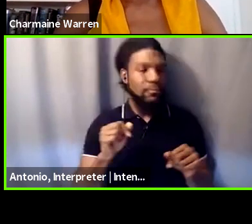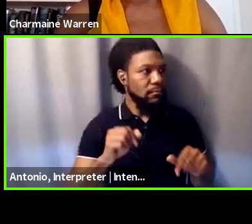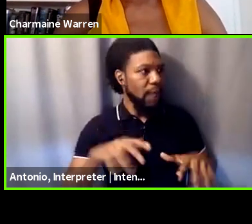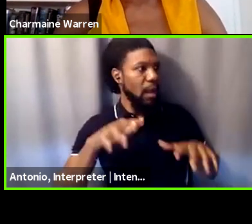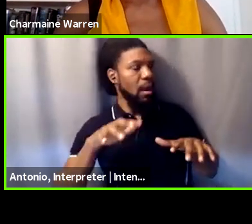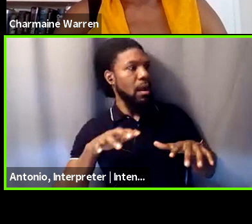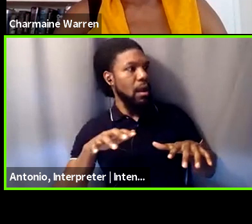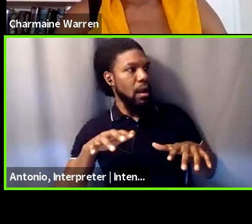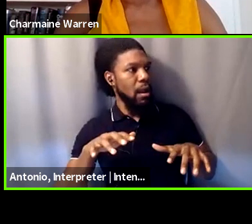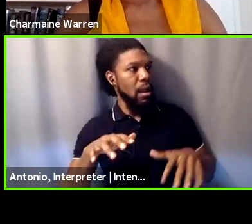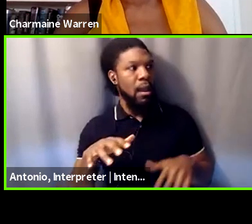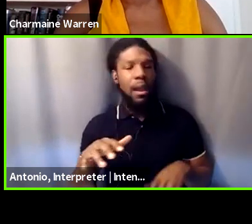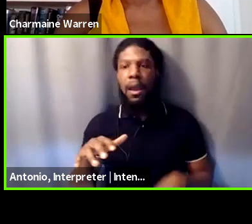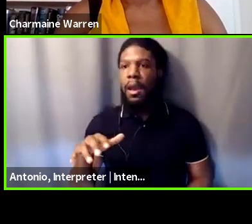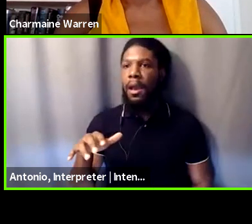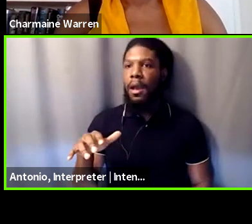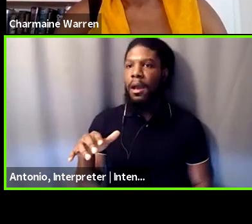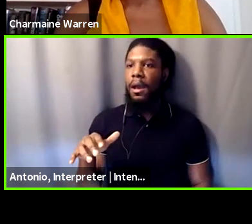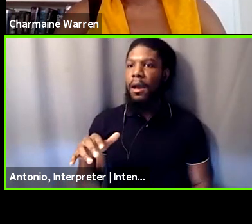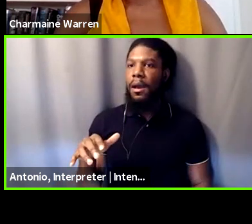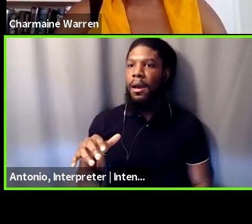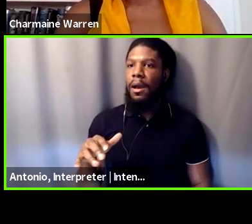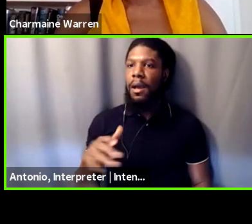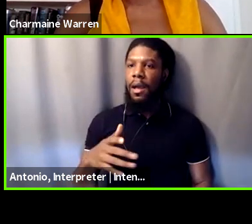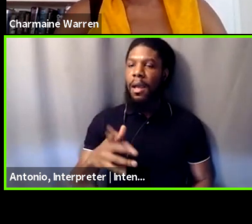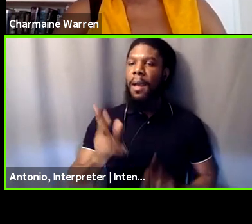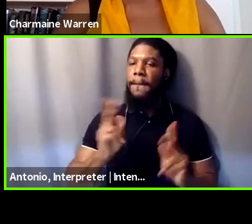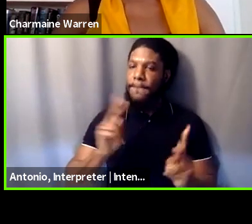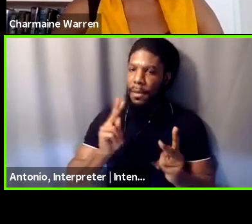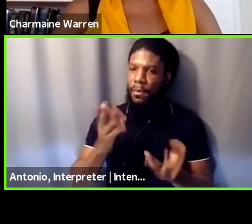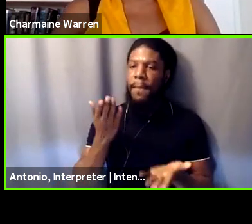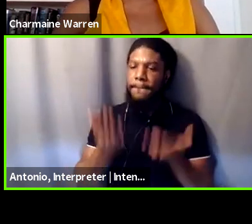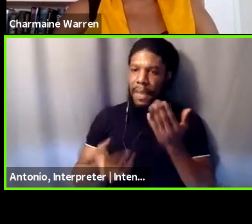box. You don't need to tell me. And I'm like, do you know the box?